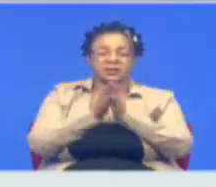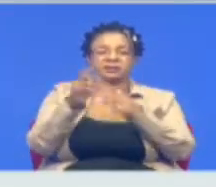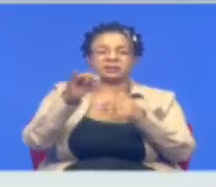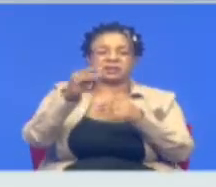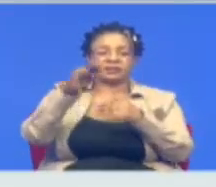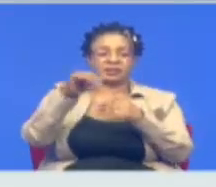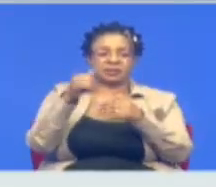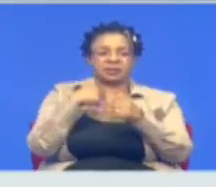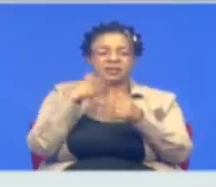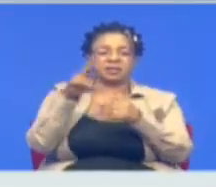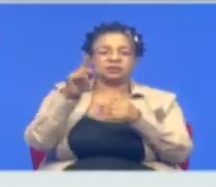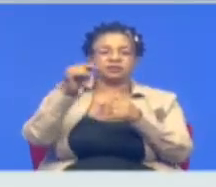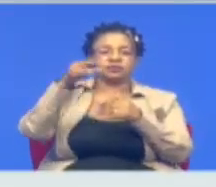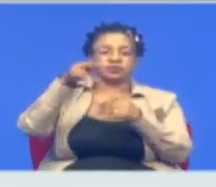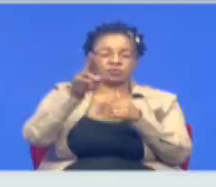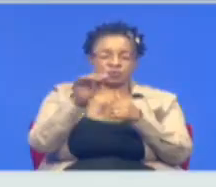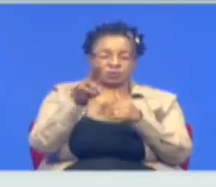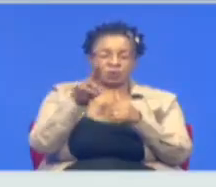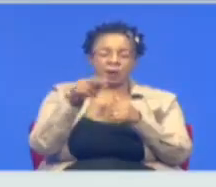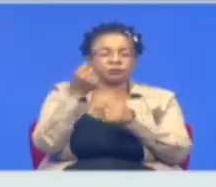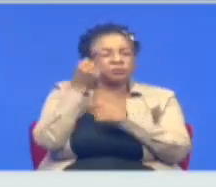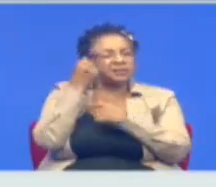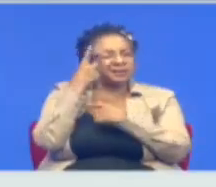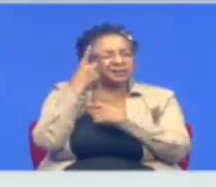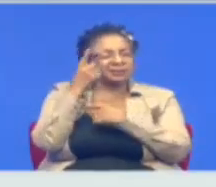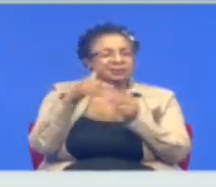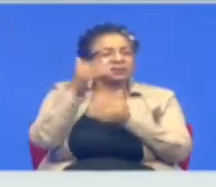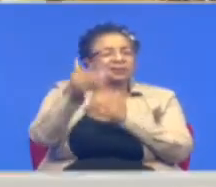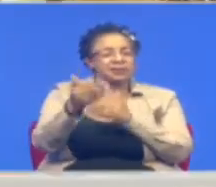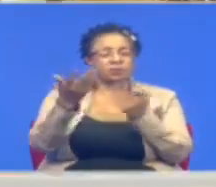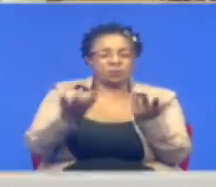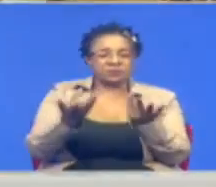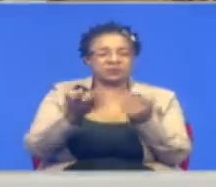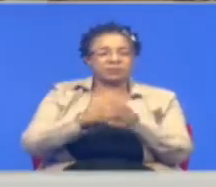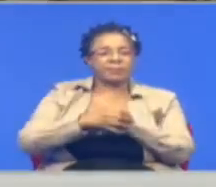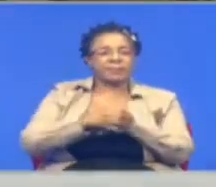in Kitusuru, to really understand the next steps.